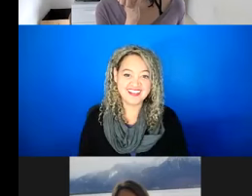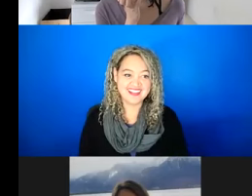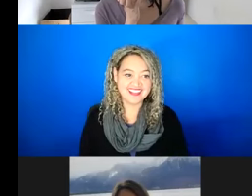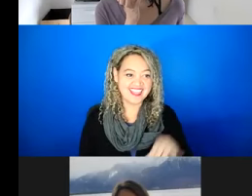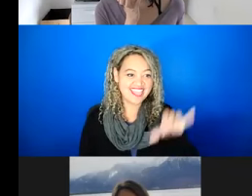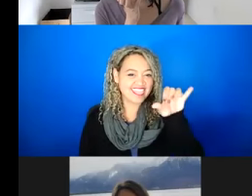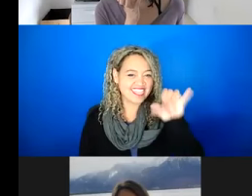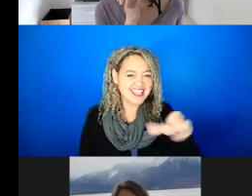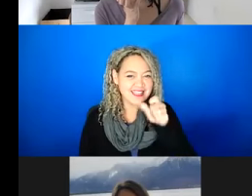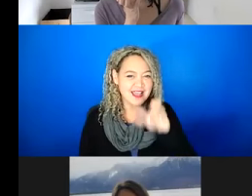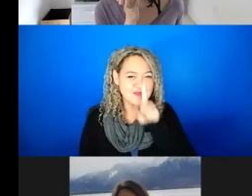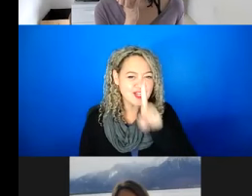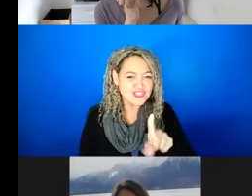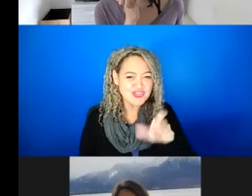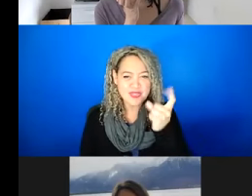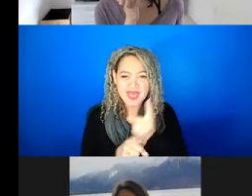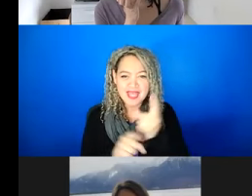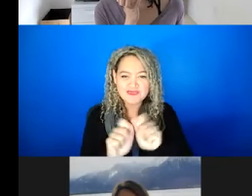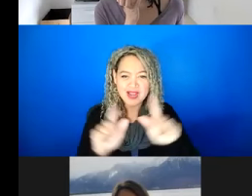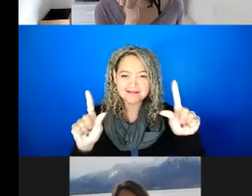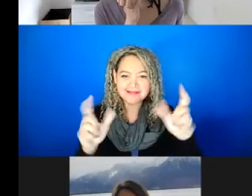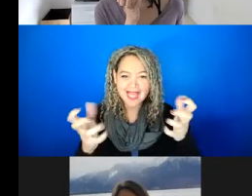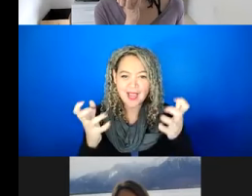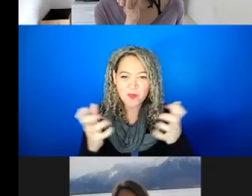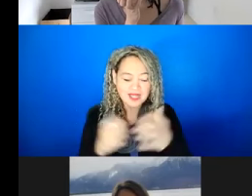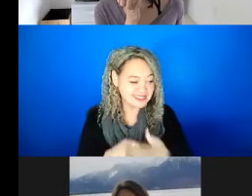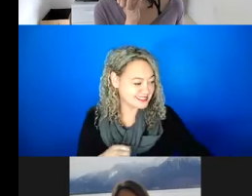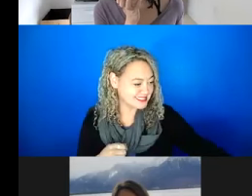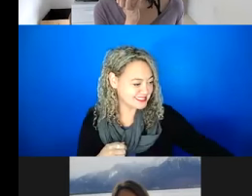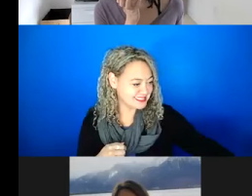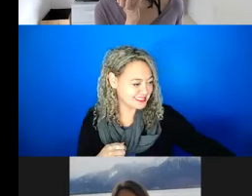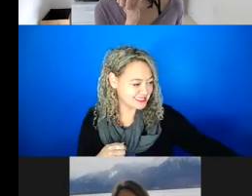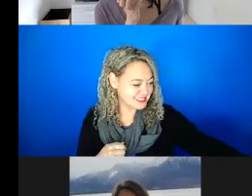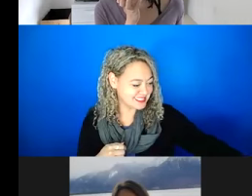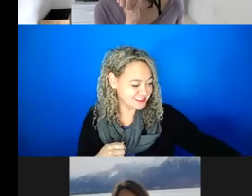not sure this is the slide I wanted, but on